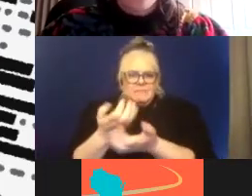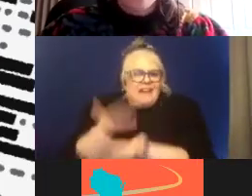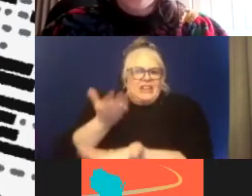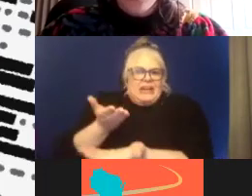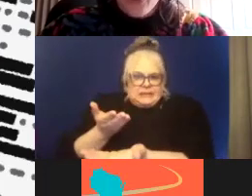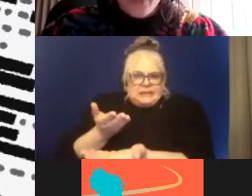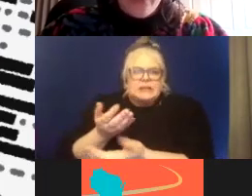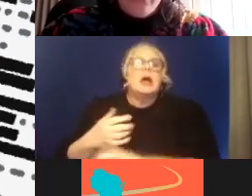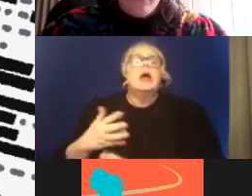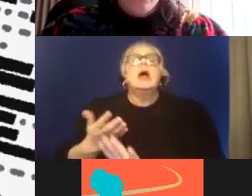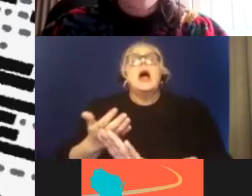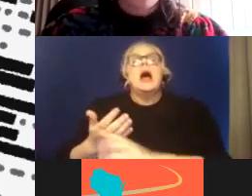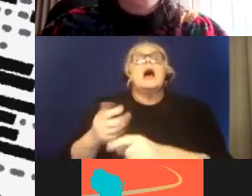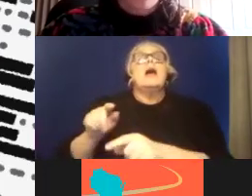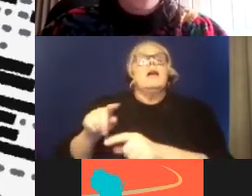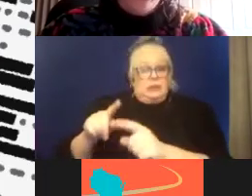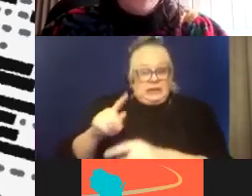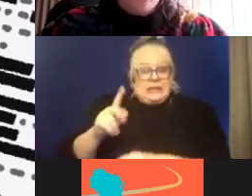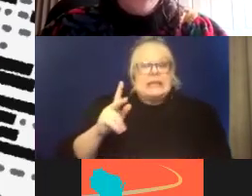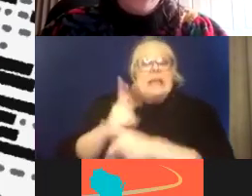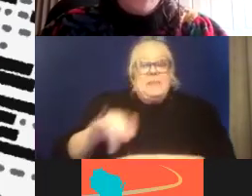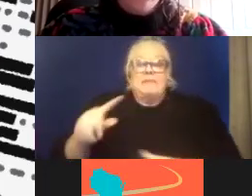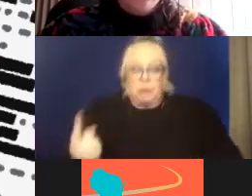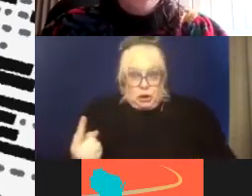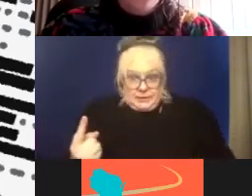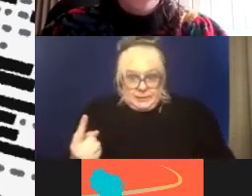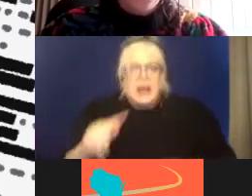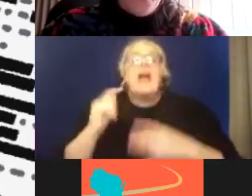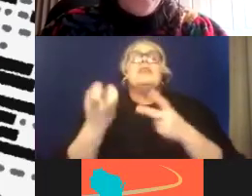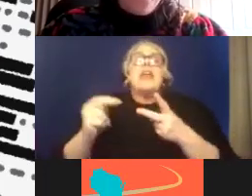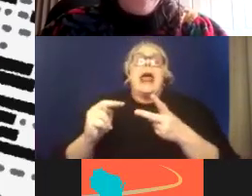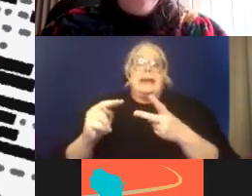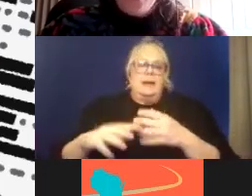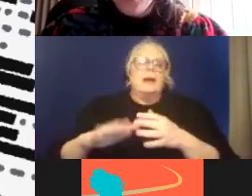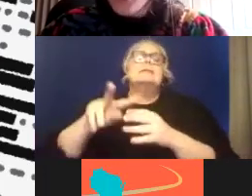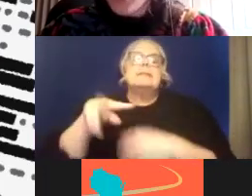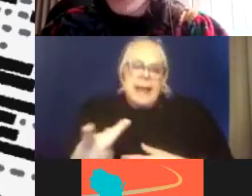If they're engaging law enforcement, they can also help with evidence collection as well.